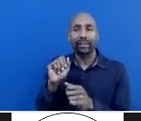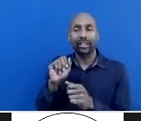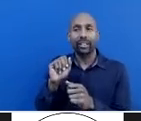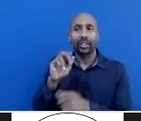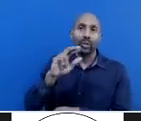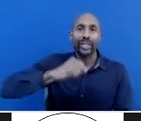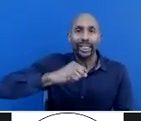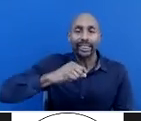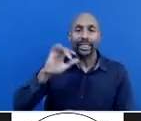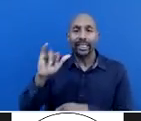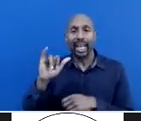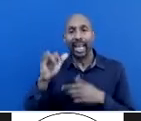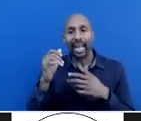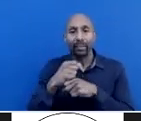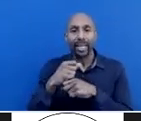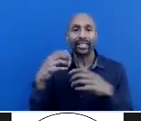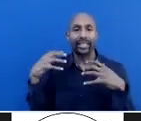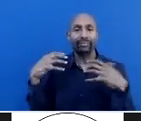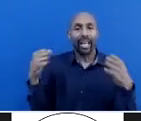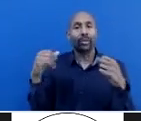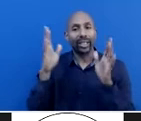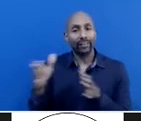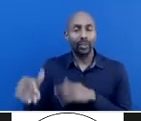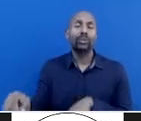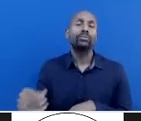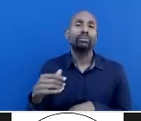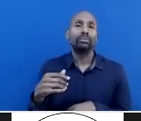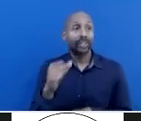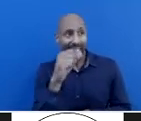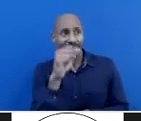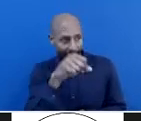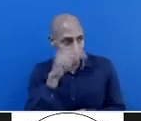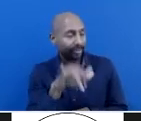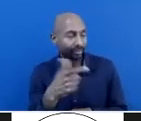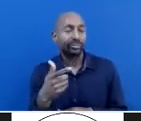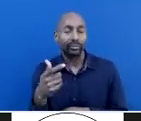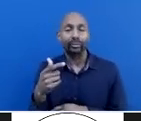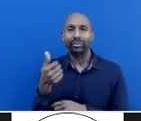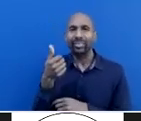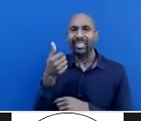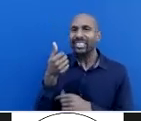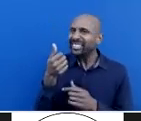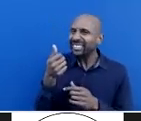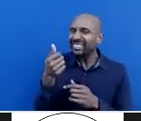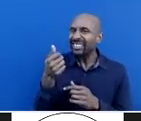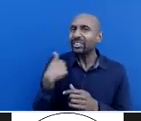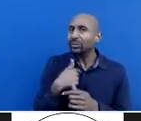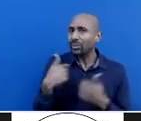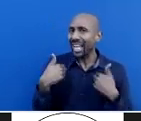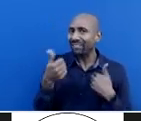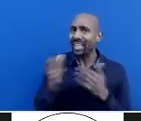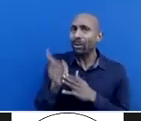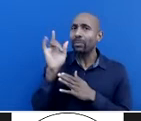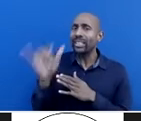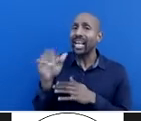there moments where ritual goes awry? And because I think